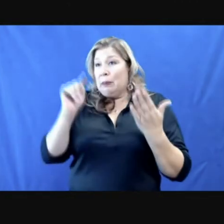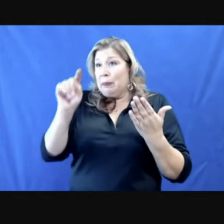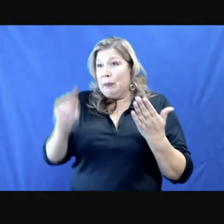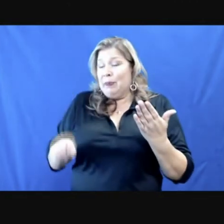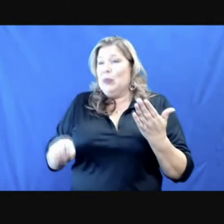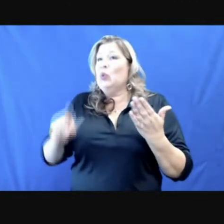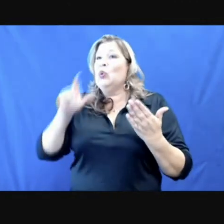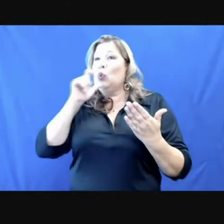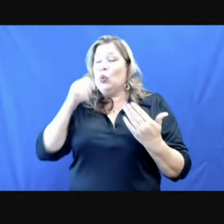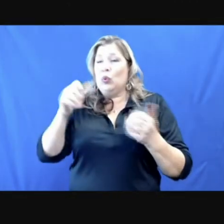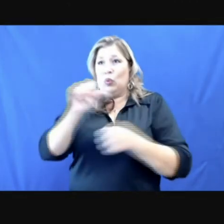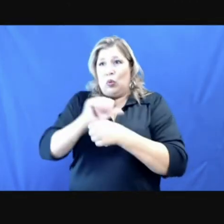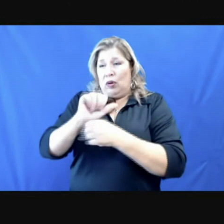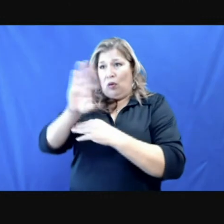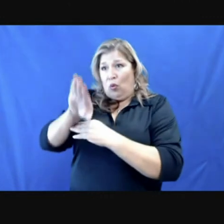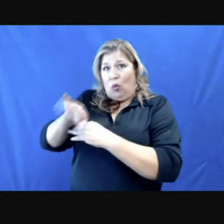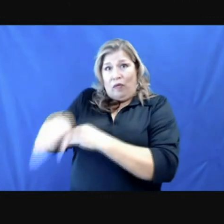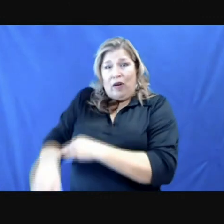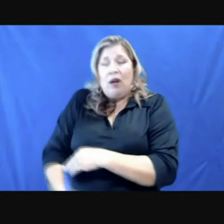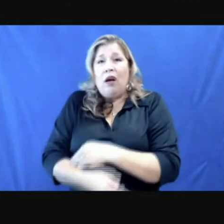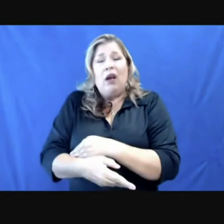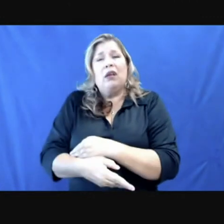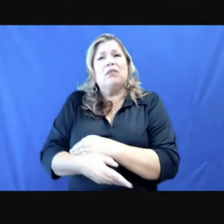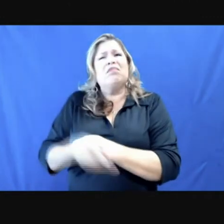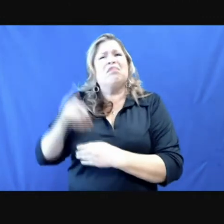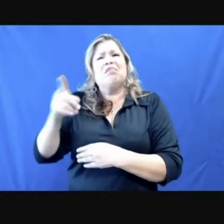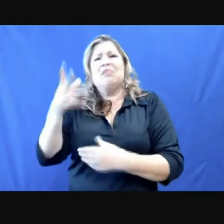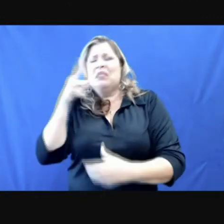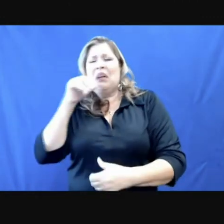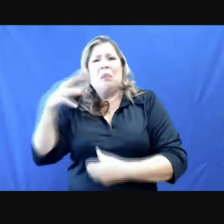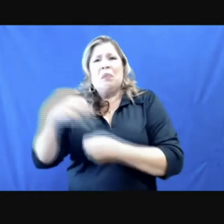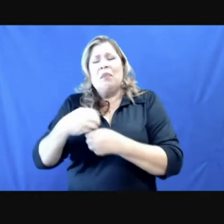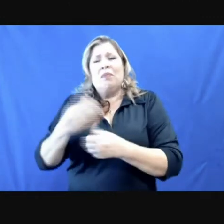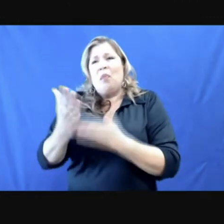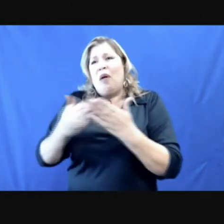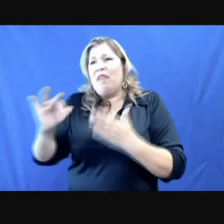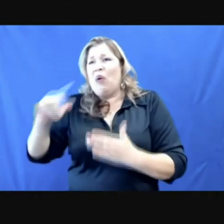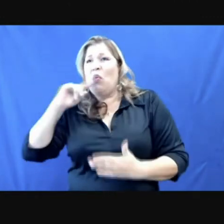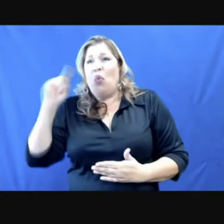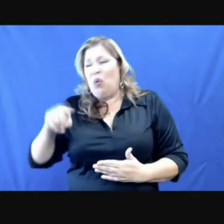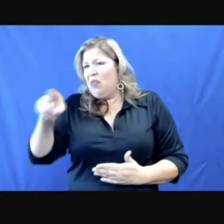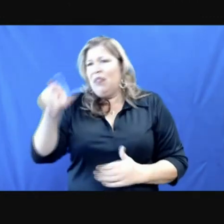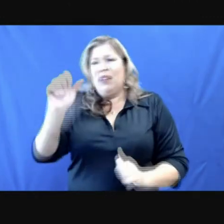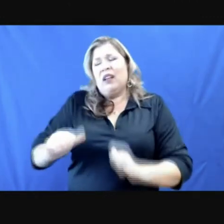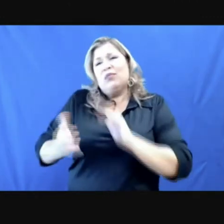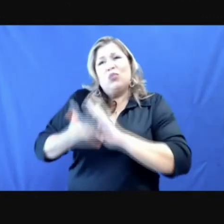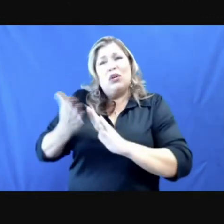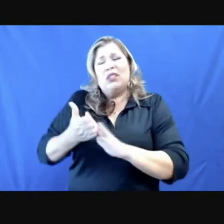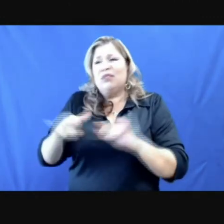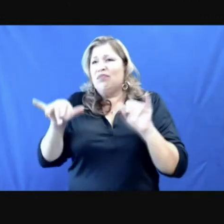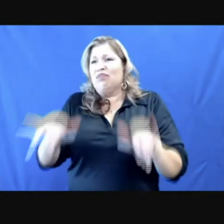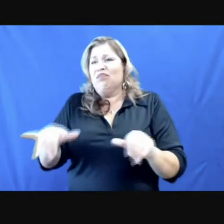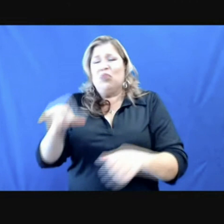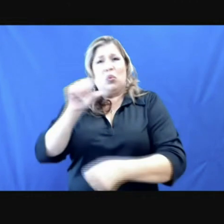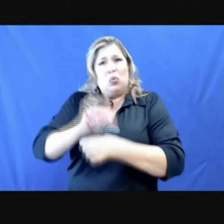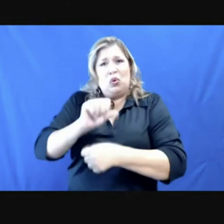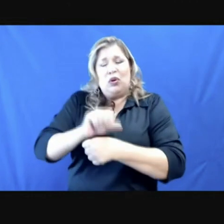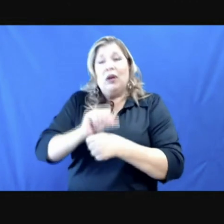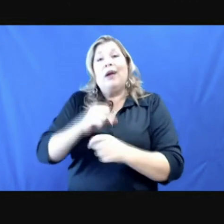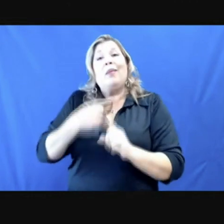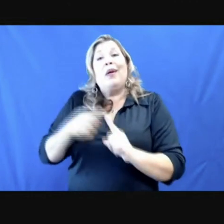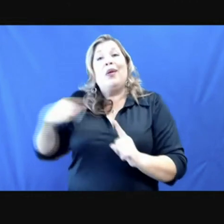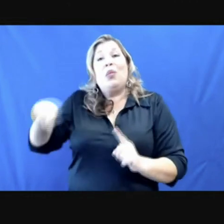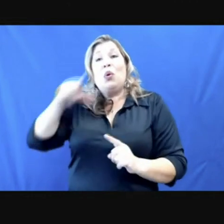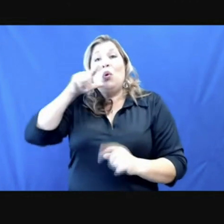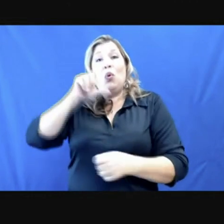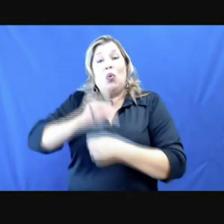they're not part of this order, they can operate. People should be able to go to and from work, and we